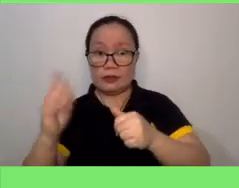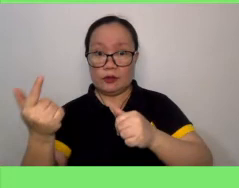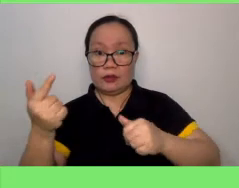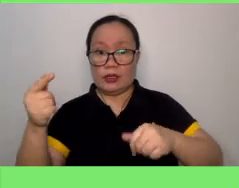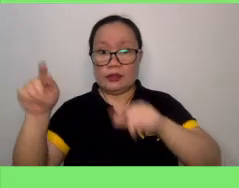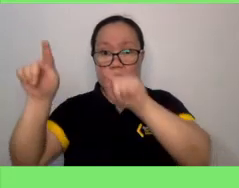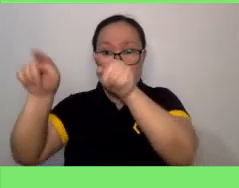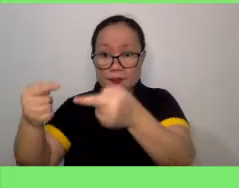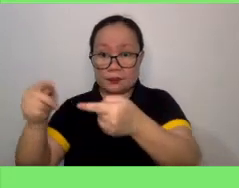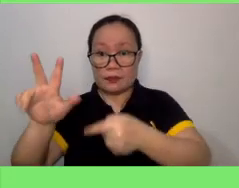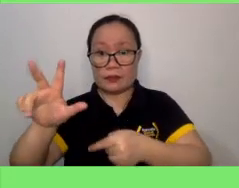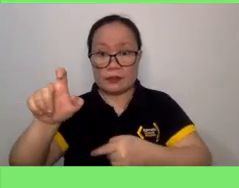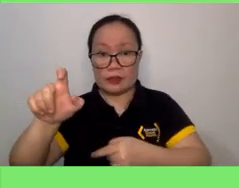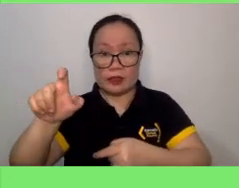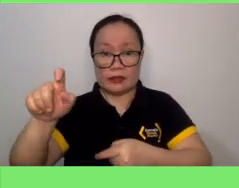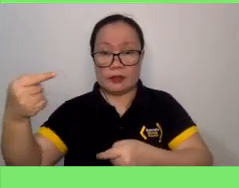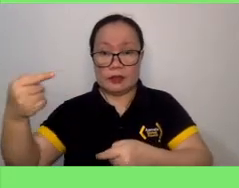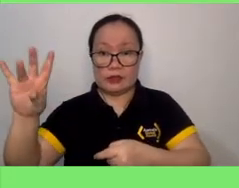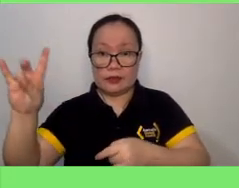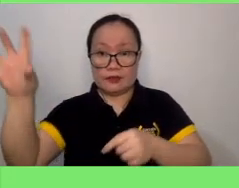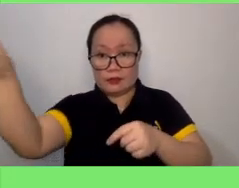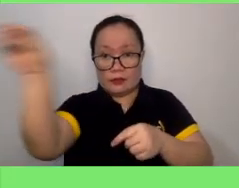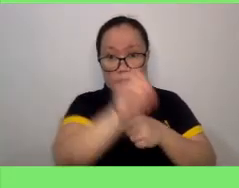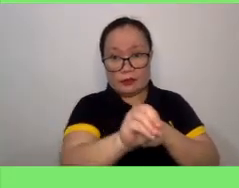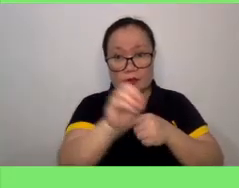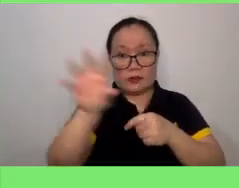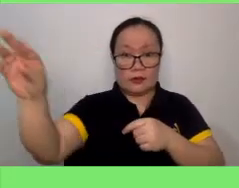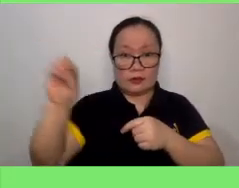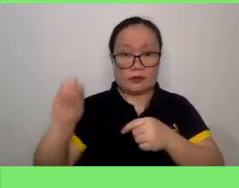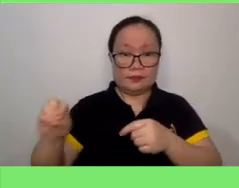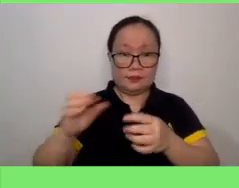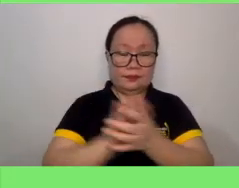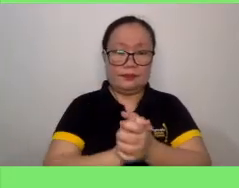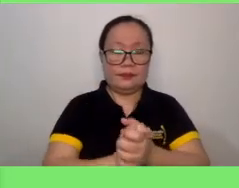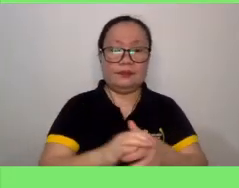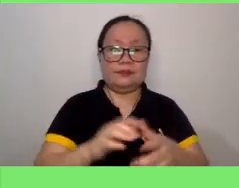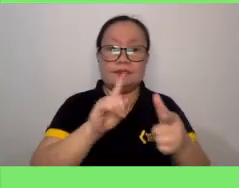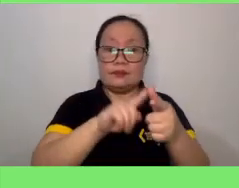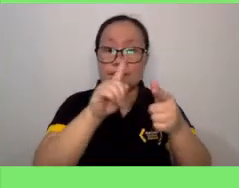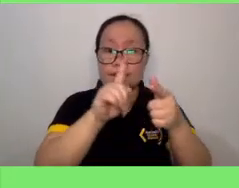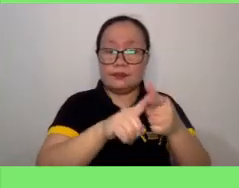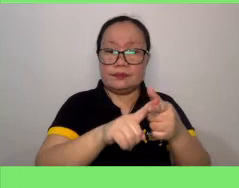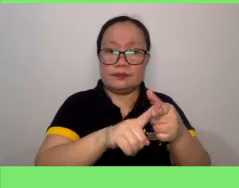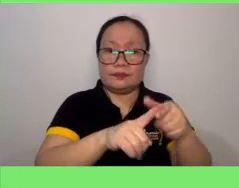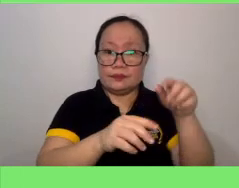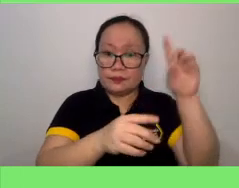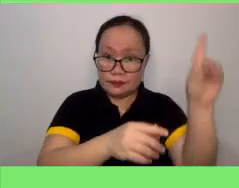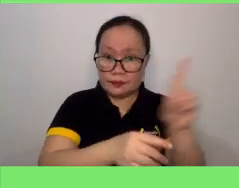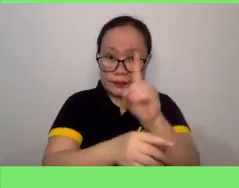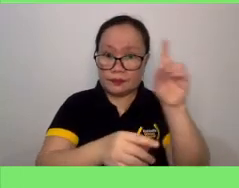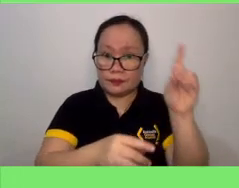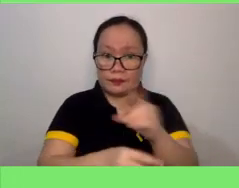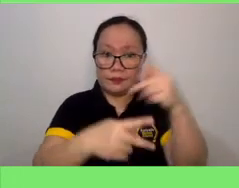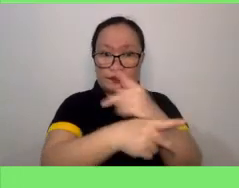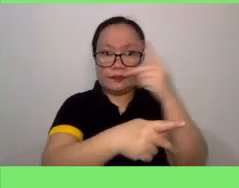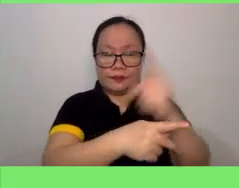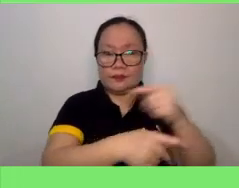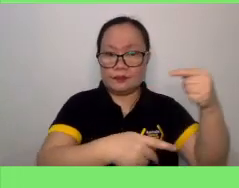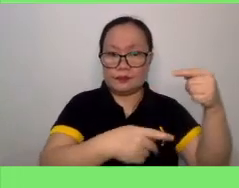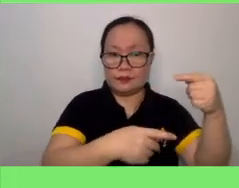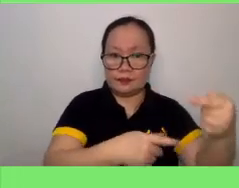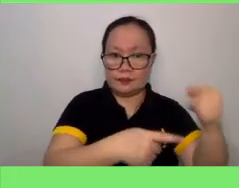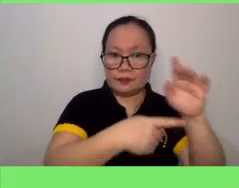si 3x minus 7, 3x minus 7. So, negative 5x times 3x, this is